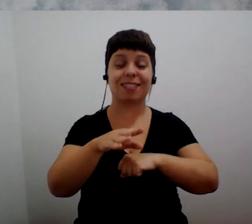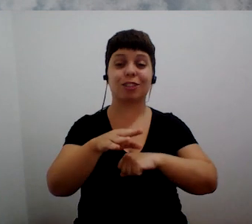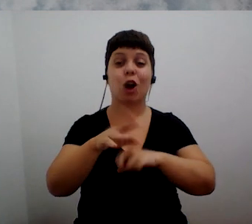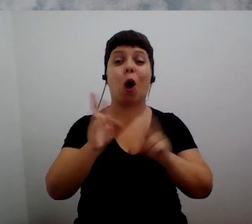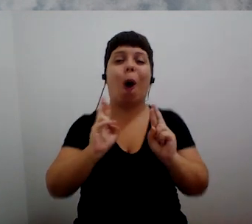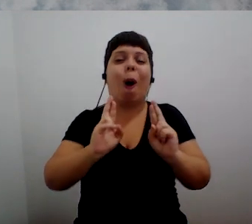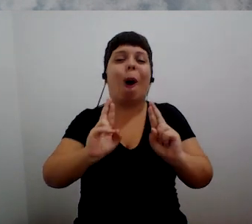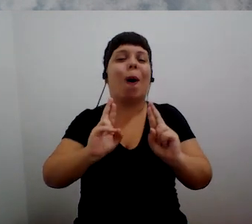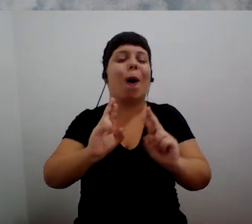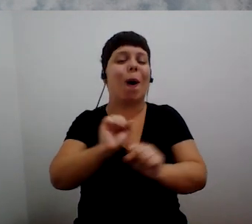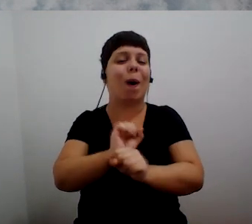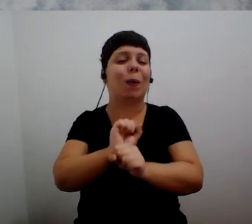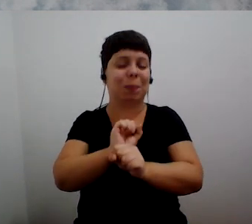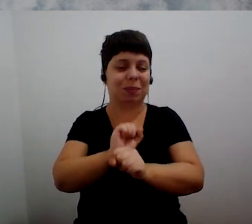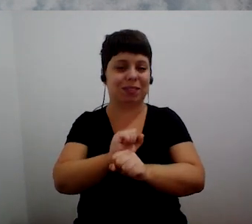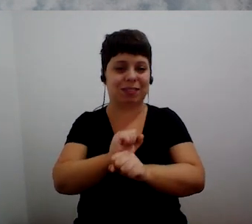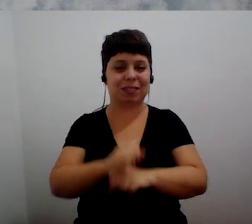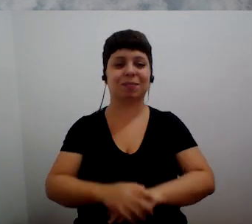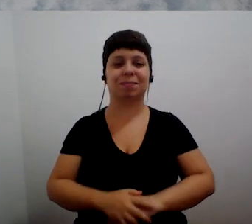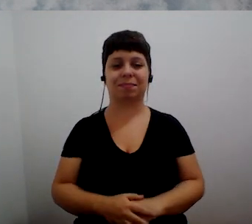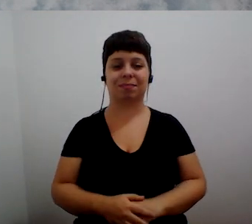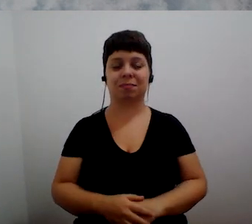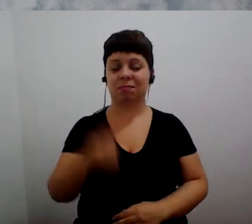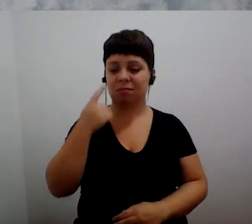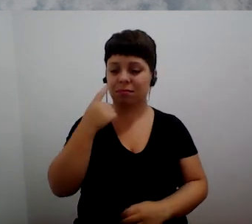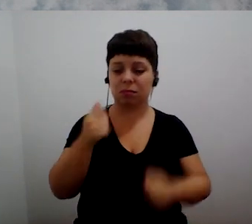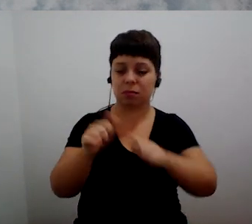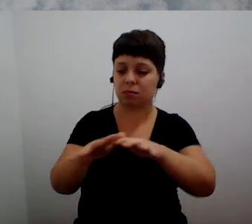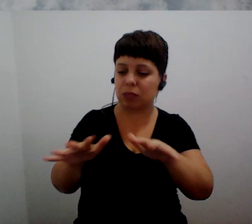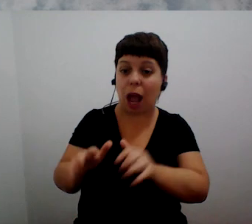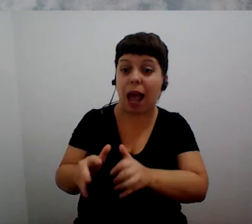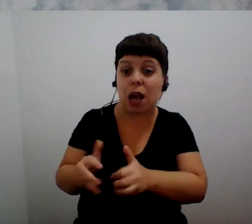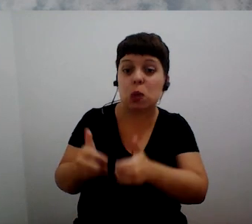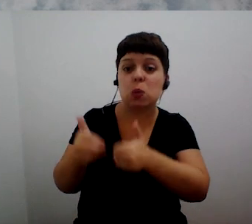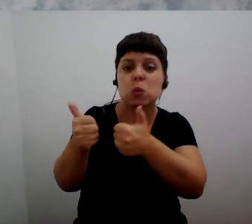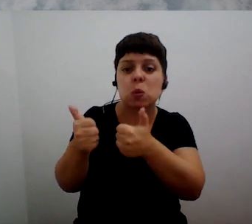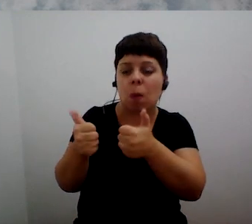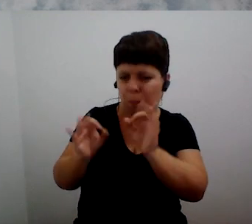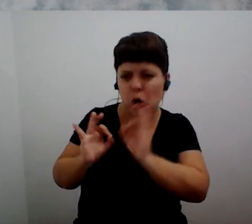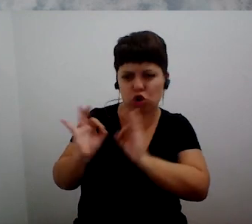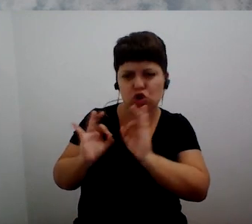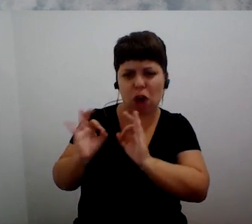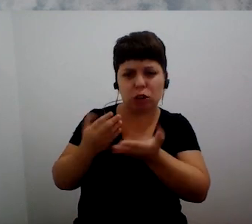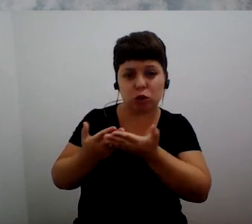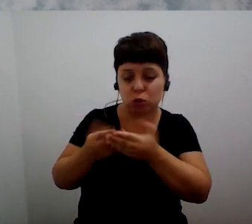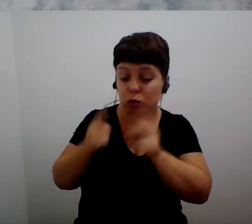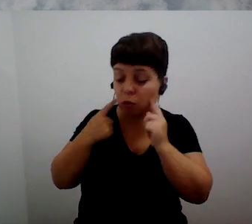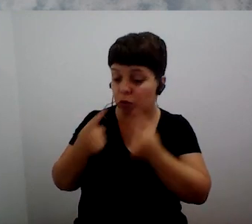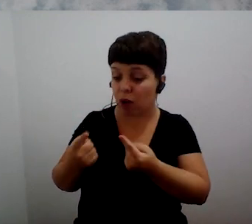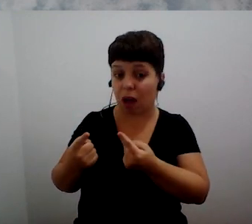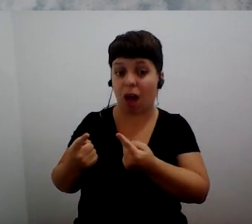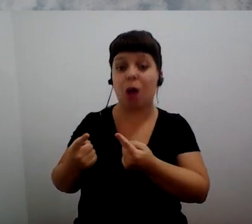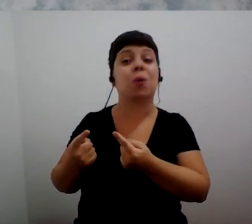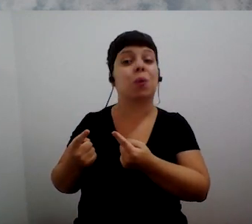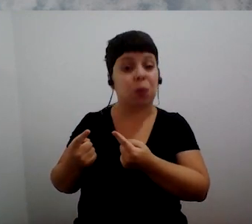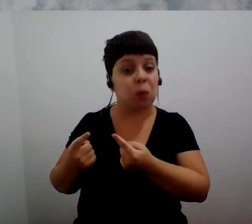different ocean recovery projects and studies, they suggest that substantial recovery of the